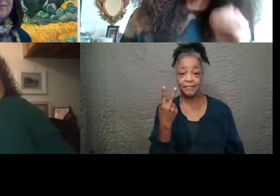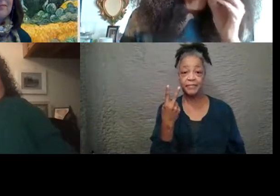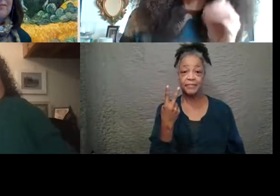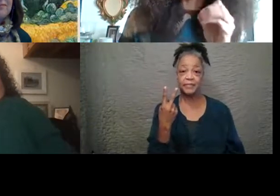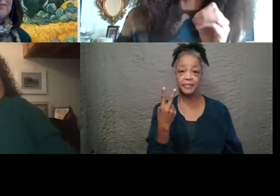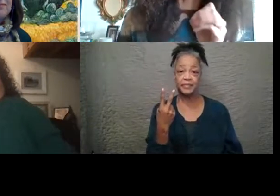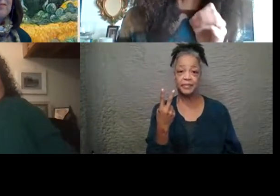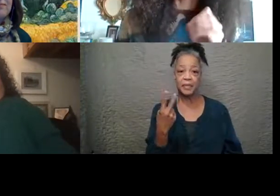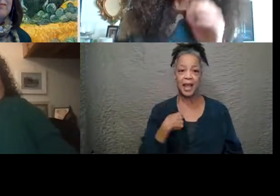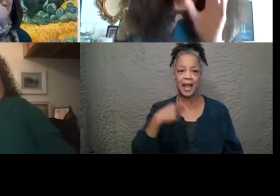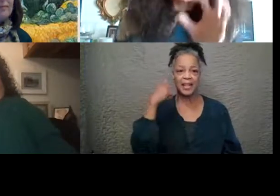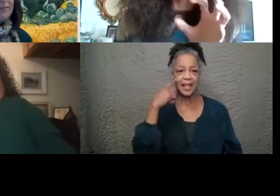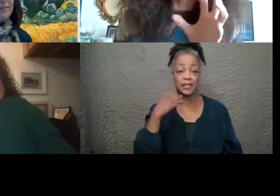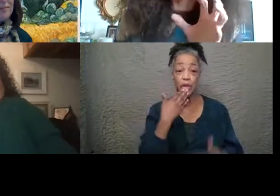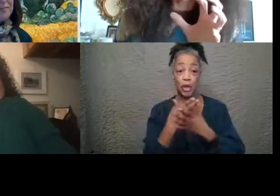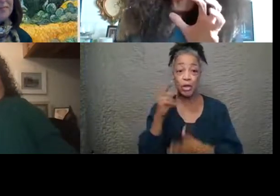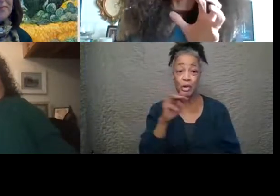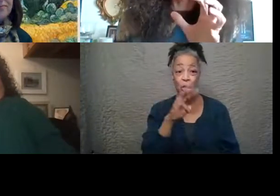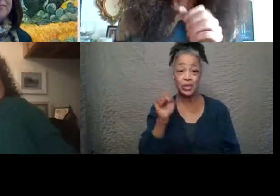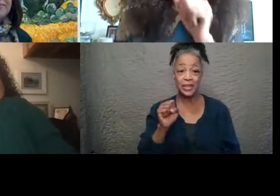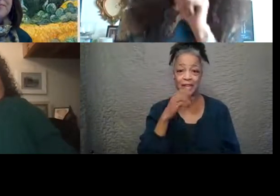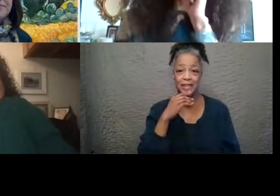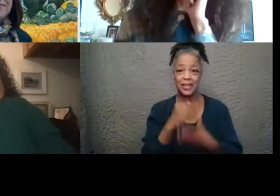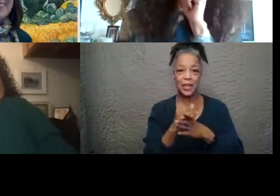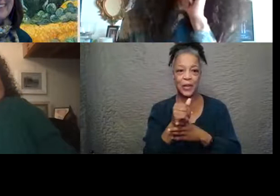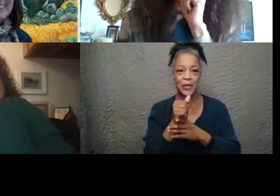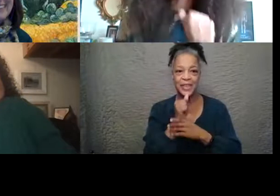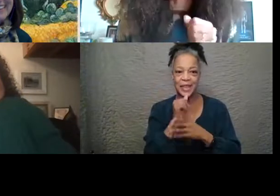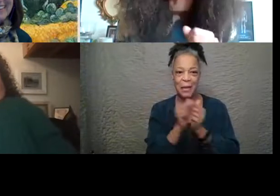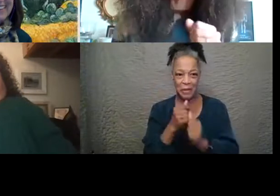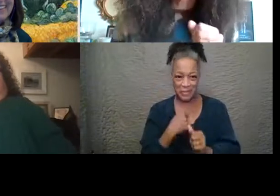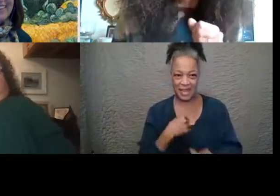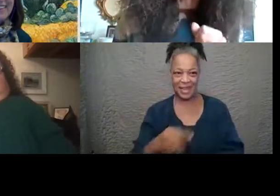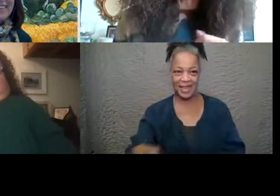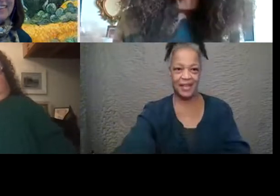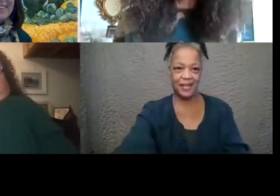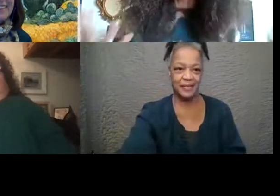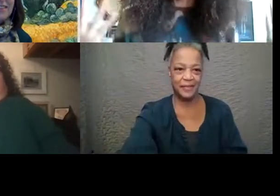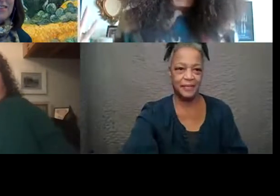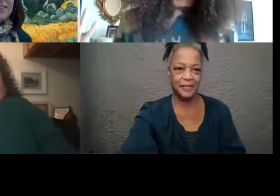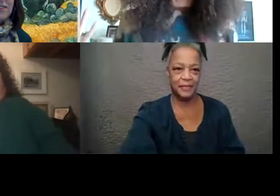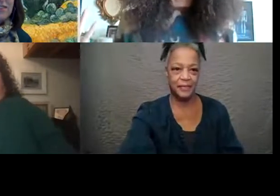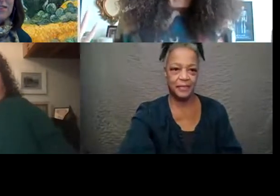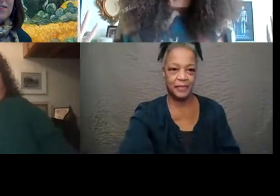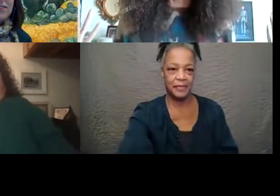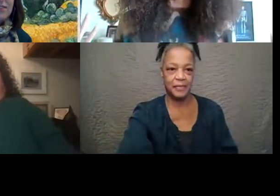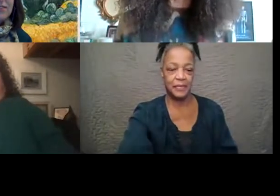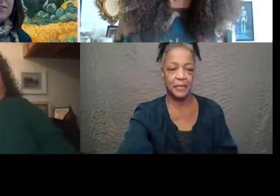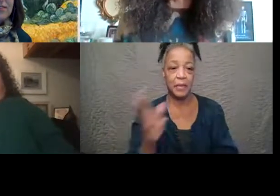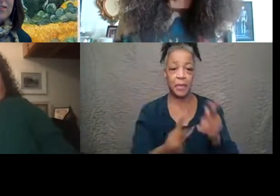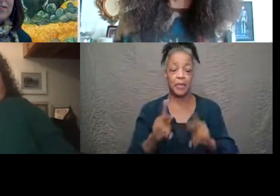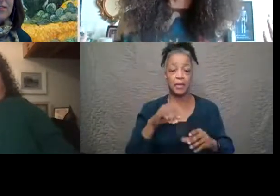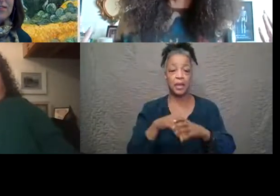Yeah. I think this is good news. And so just stay with me for a second. You know, people in our sector are